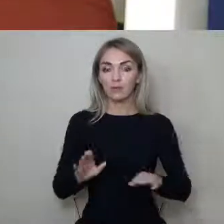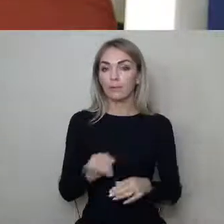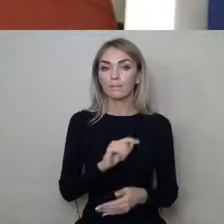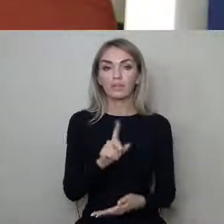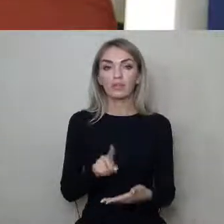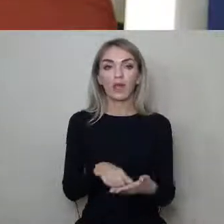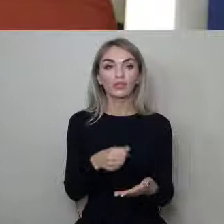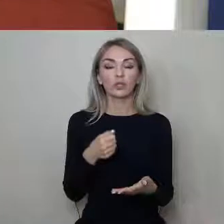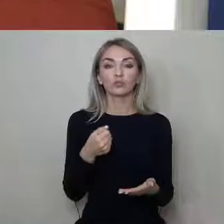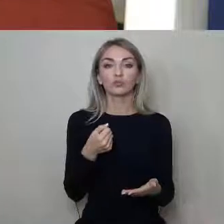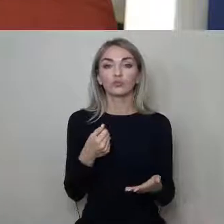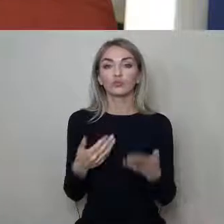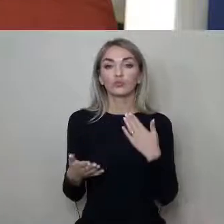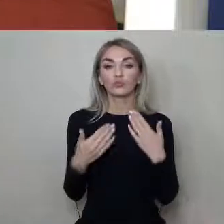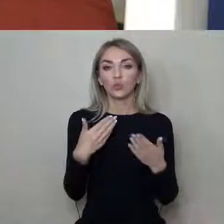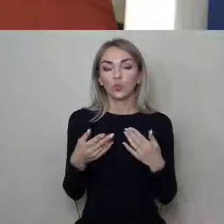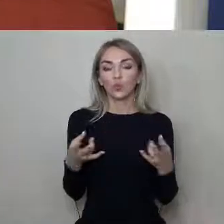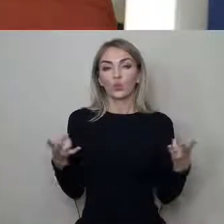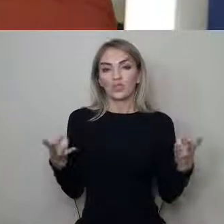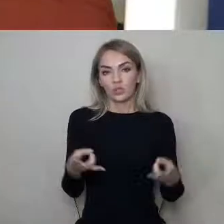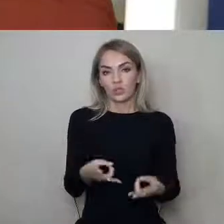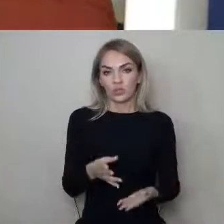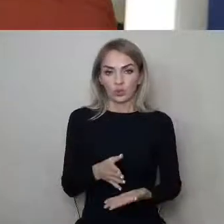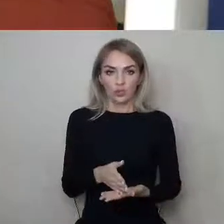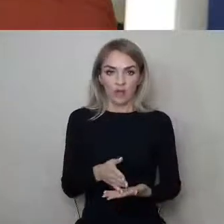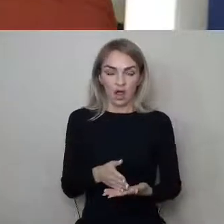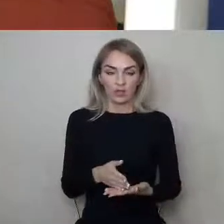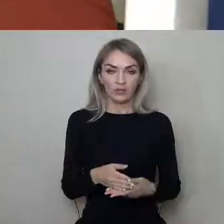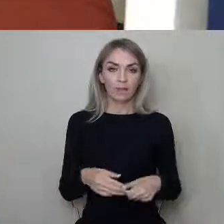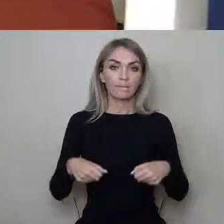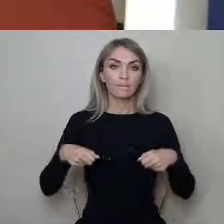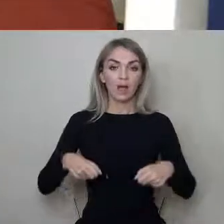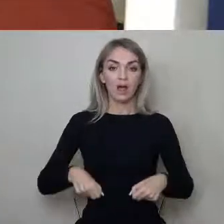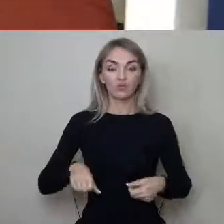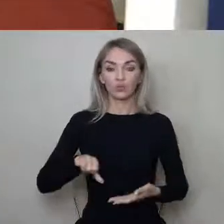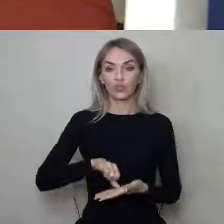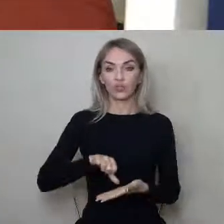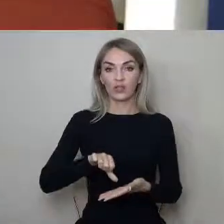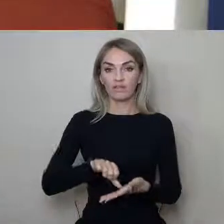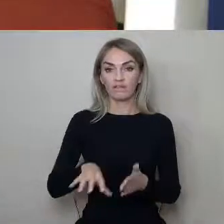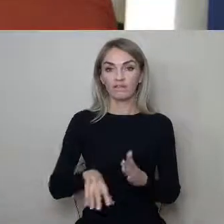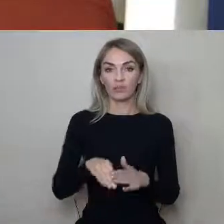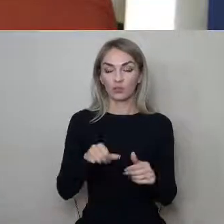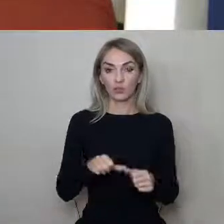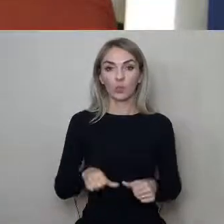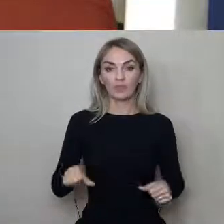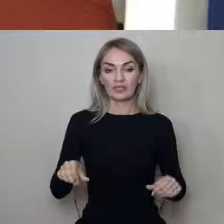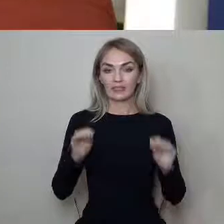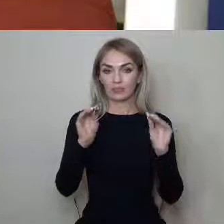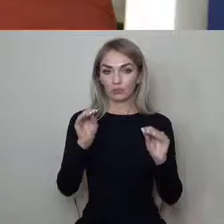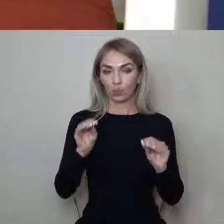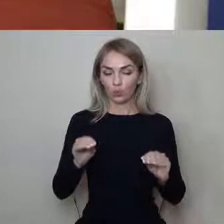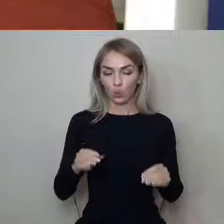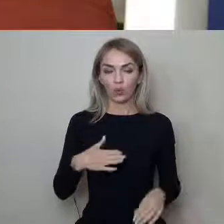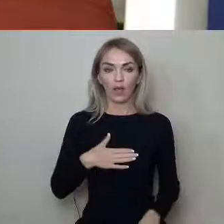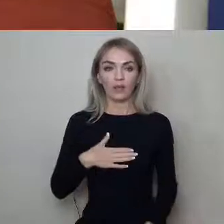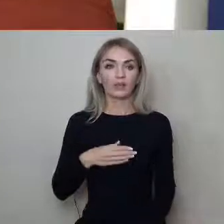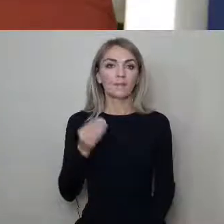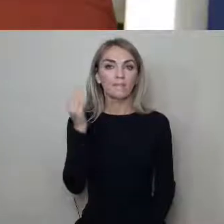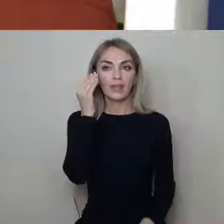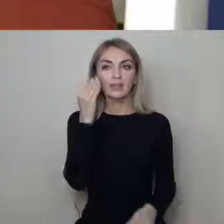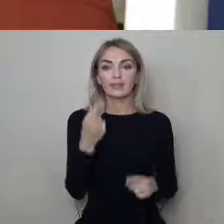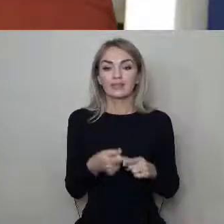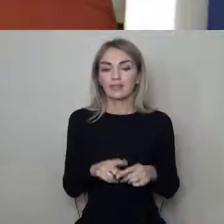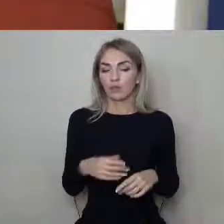mechanism, then there is the question about the viability of this mechanism. And election commissions